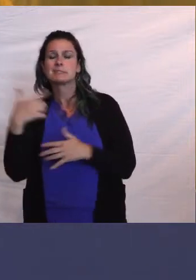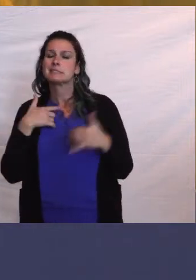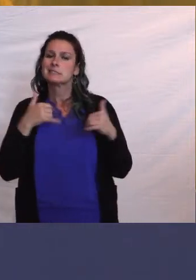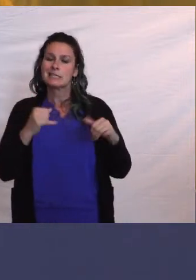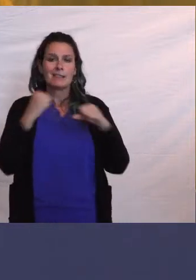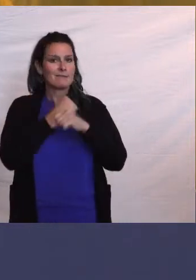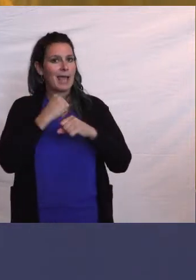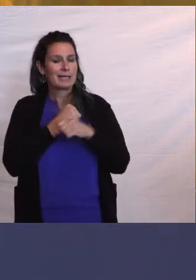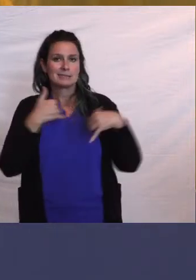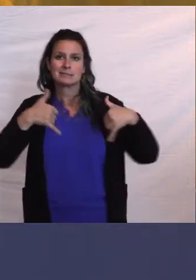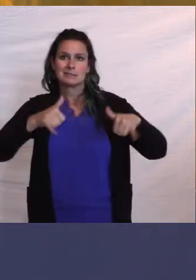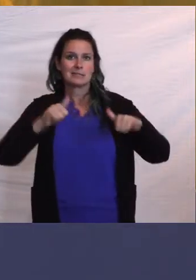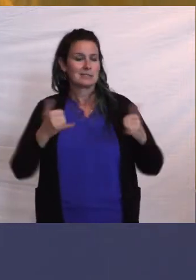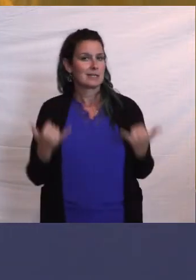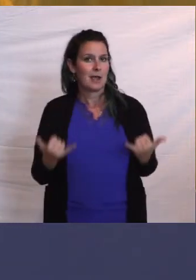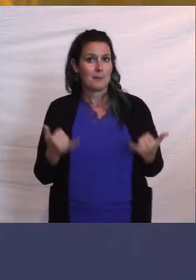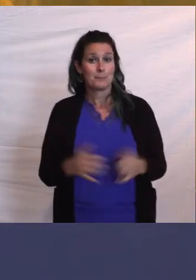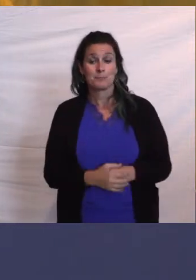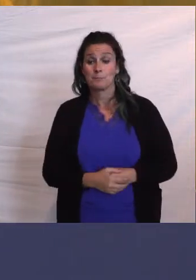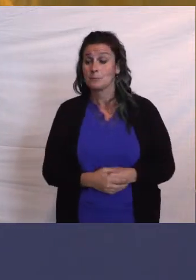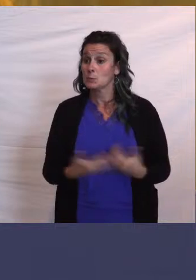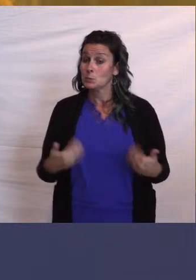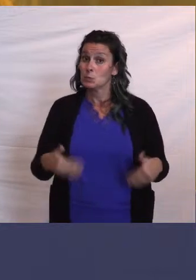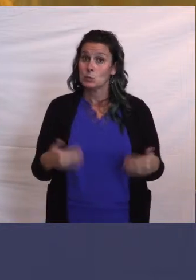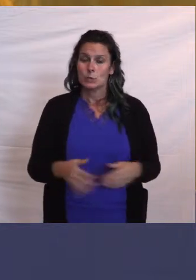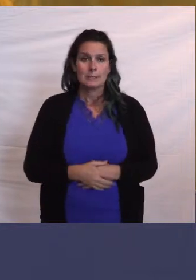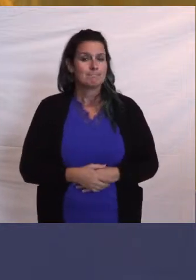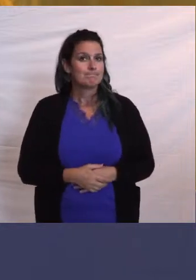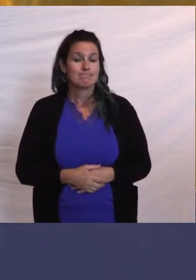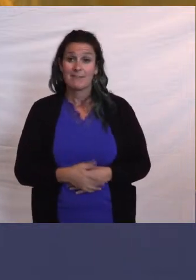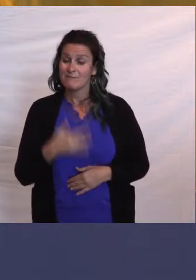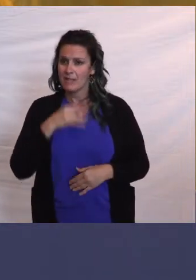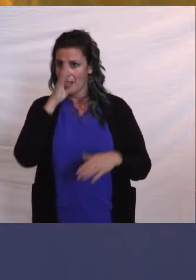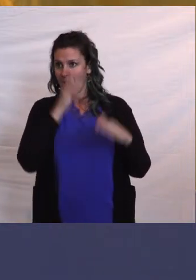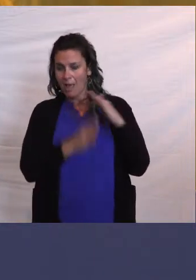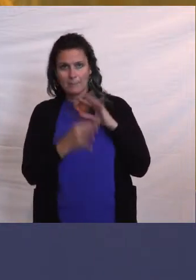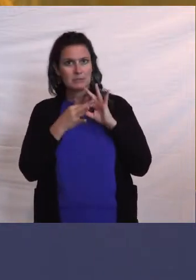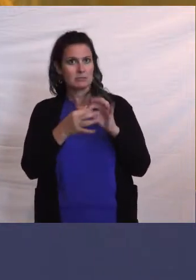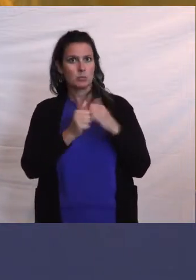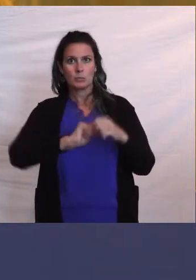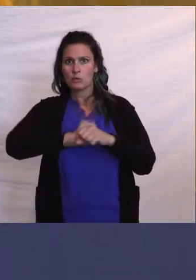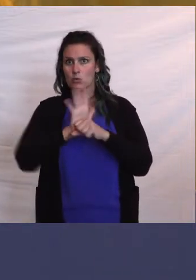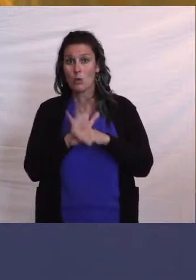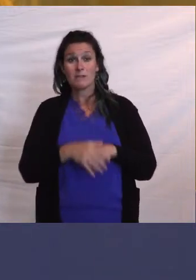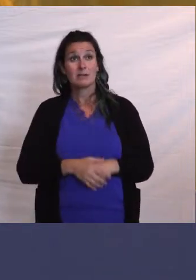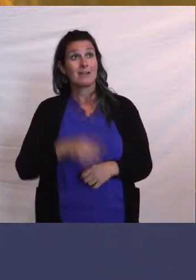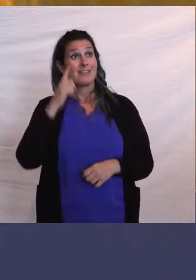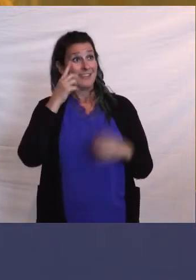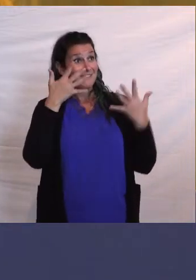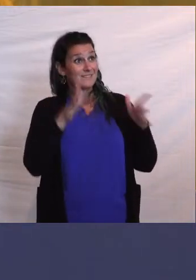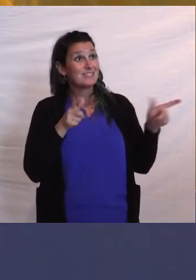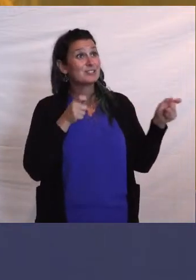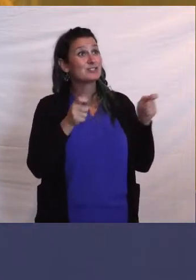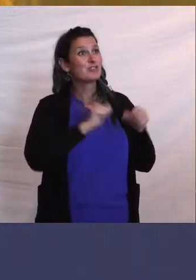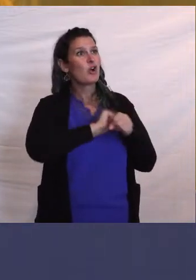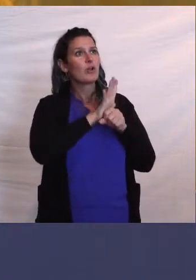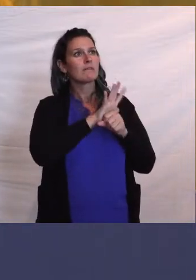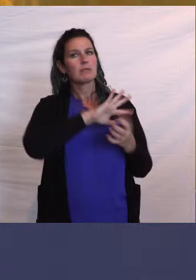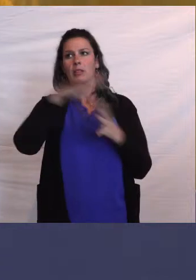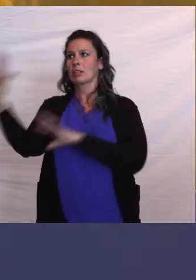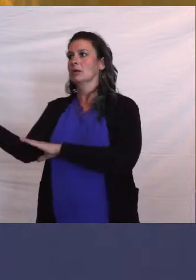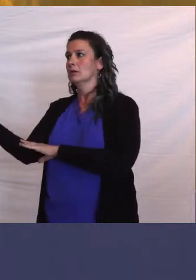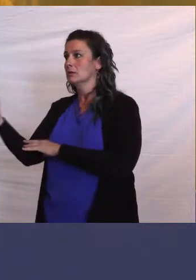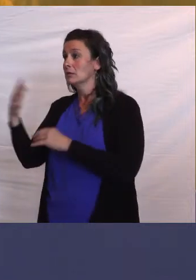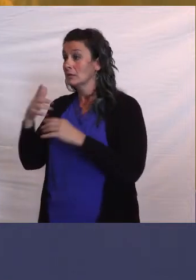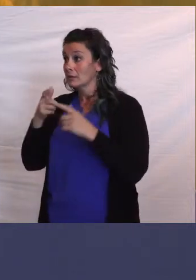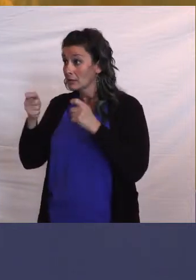fight. And again, this thing is humbling. Anybody who's associated with this, every time you think you got it figured out, it takes a turn, and 8 out